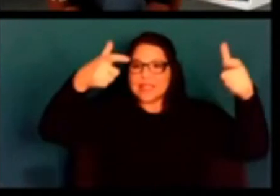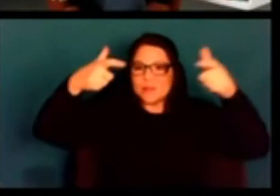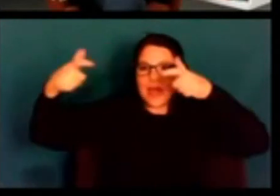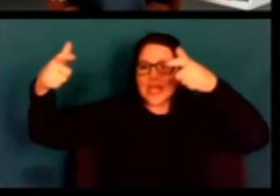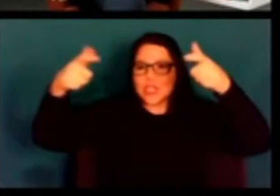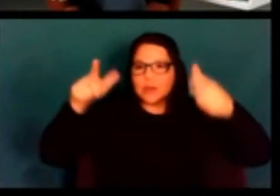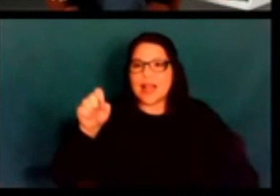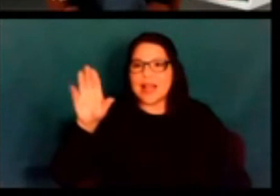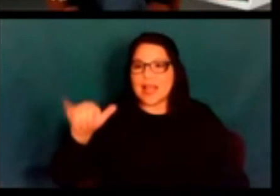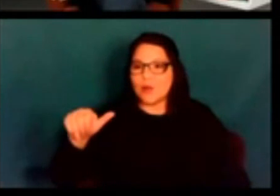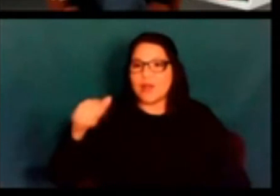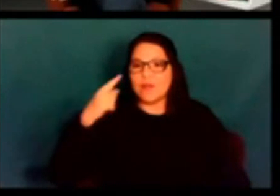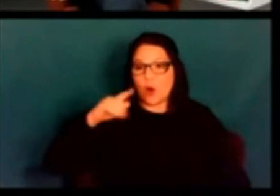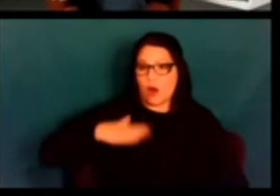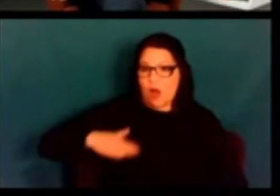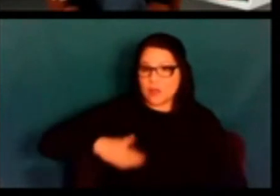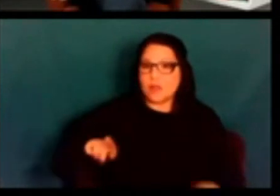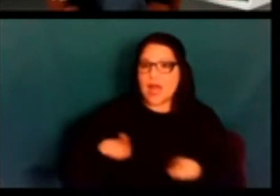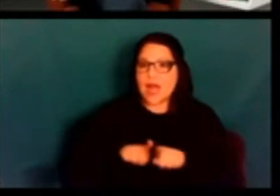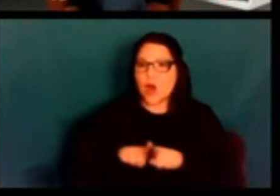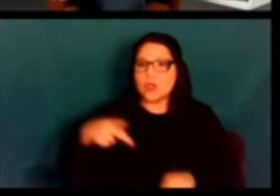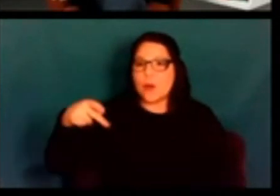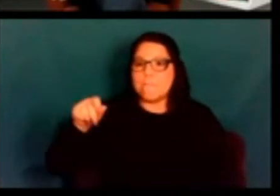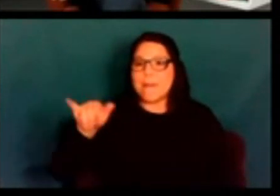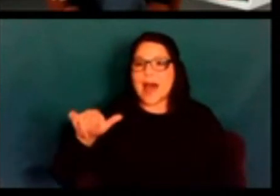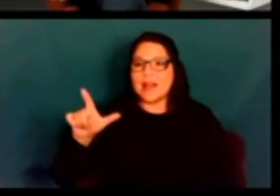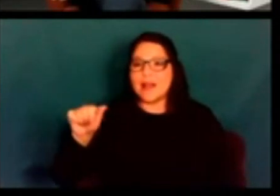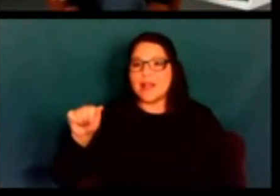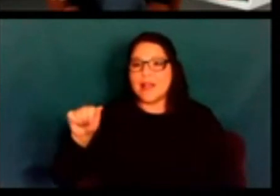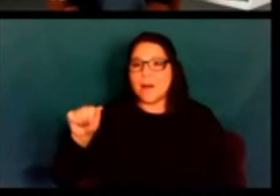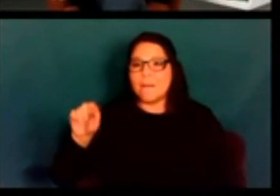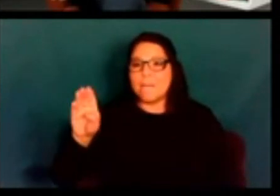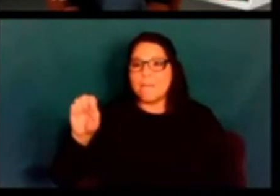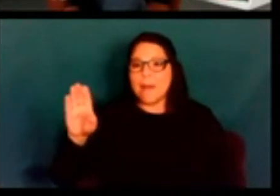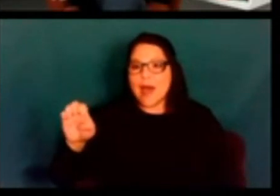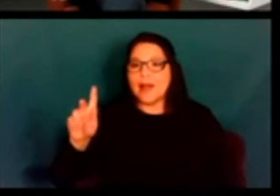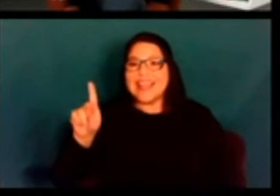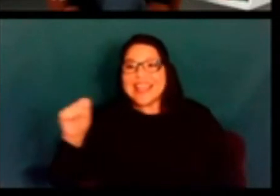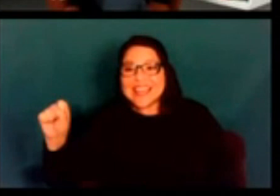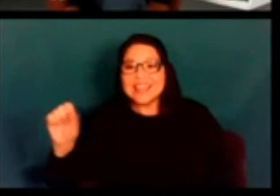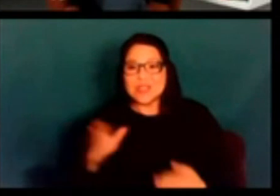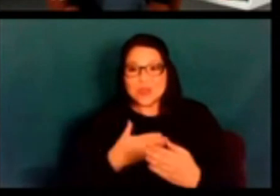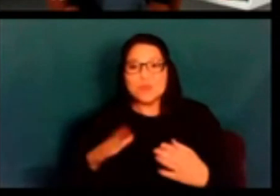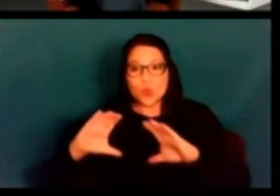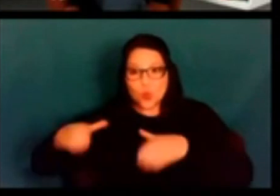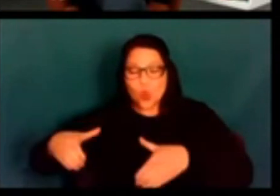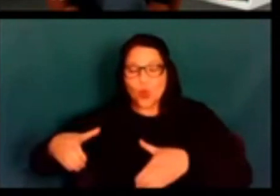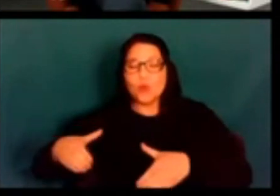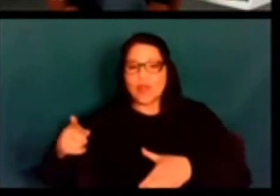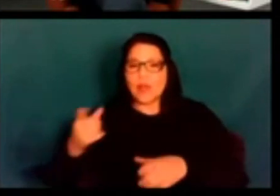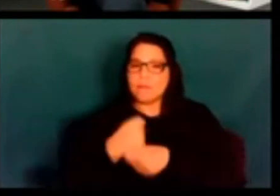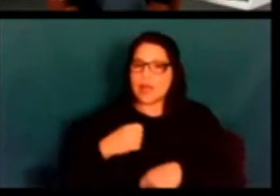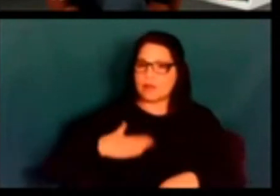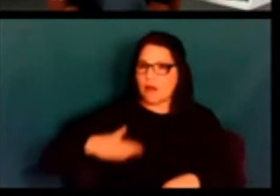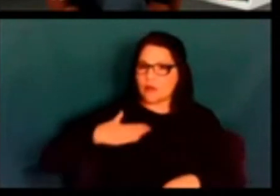do the costuming. He also did Patti LaBelle's costumes and Kiss and all of that. We got them to do the